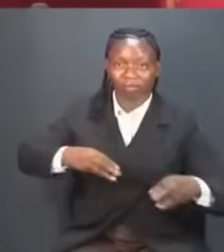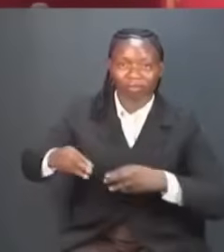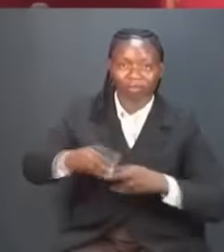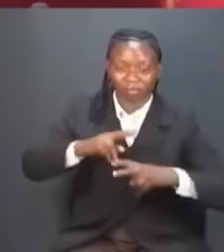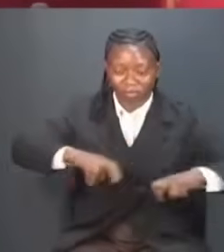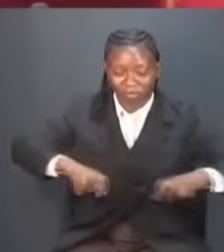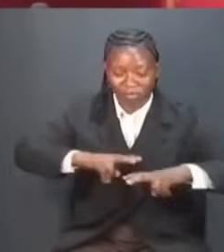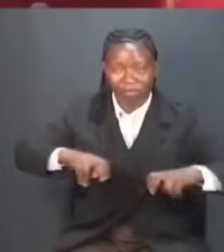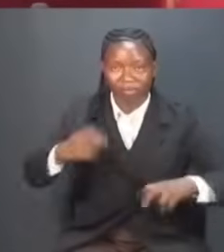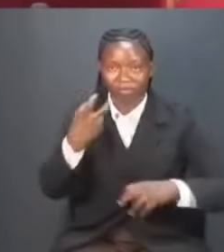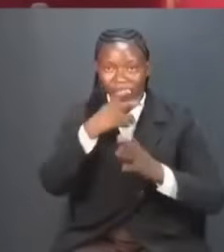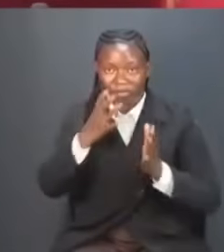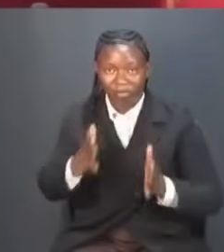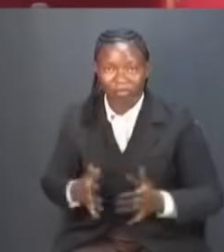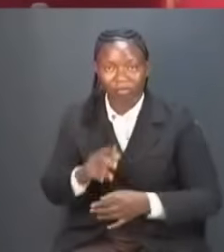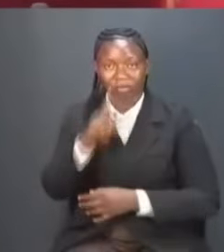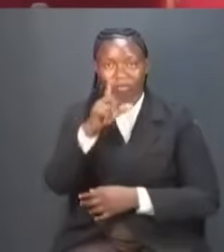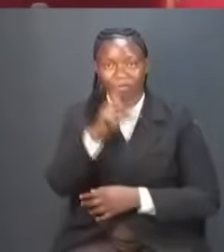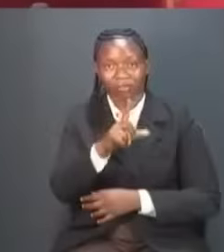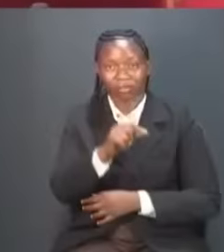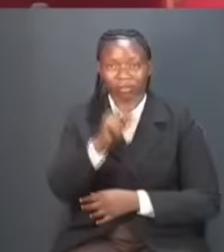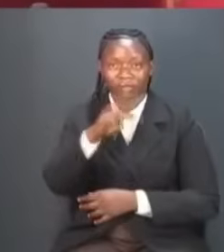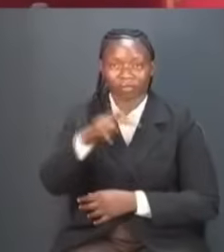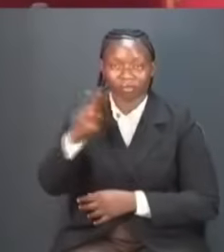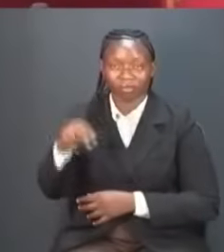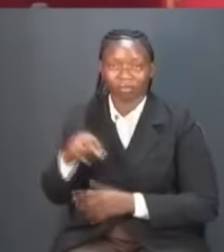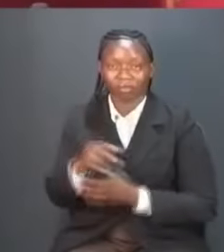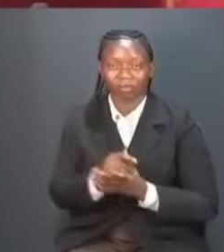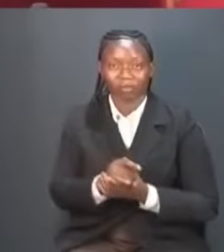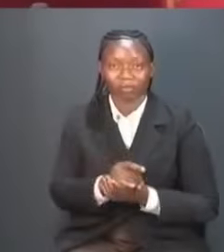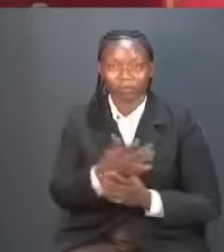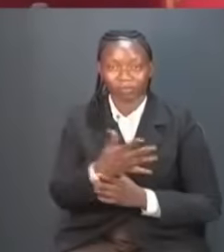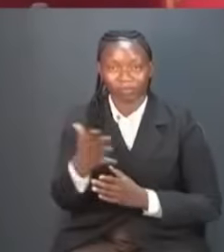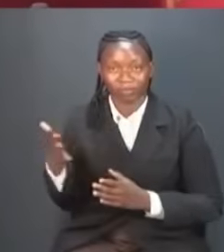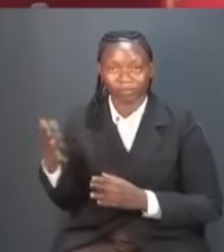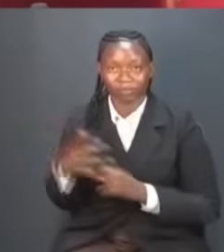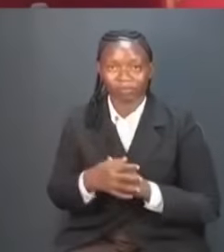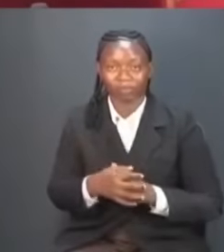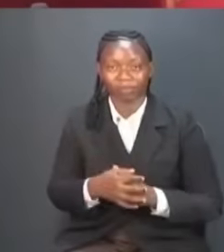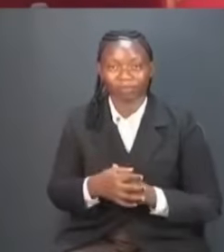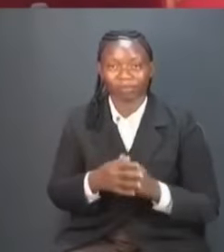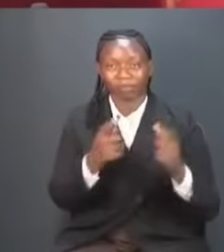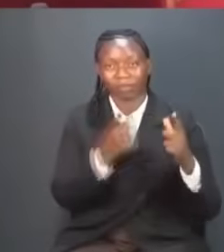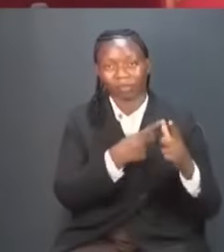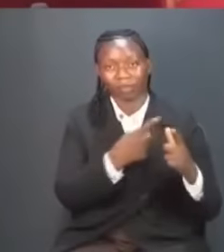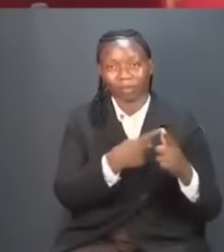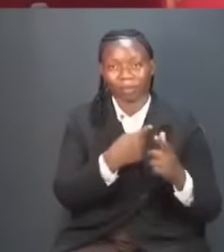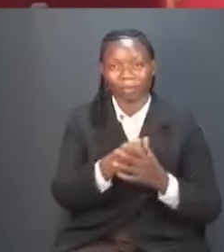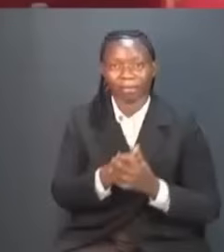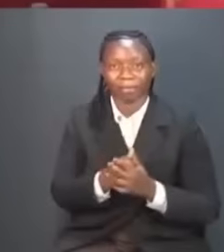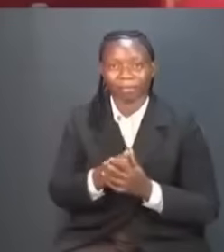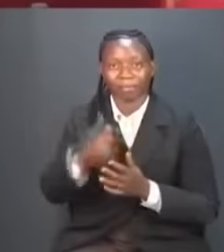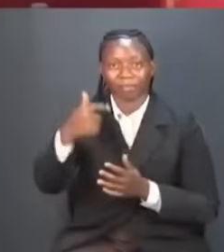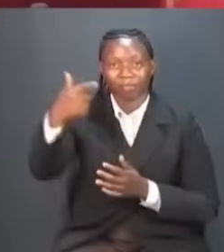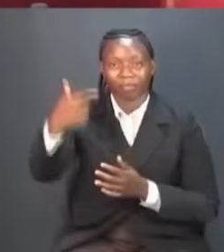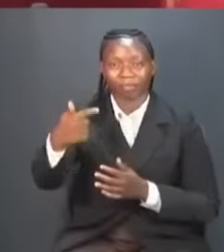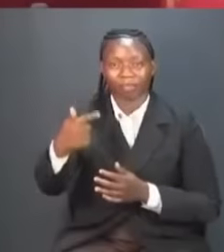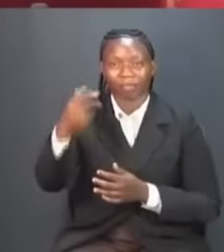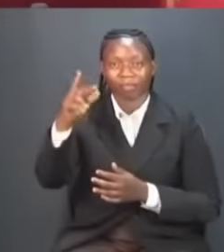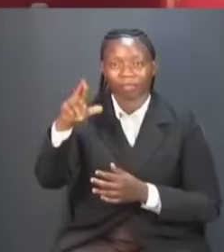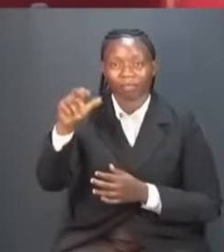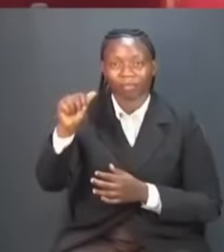Mr. Speaker, the 22 priority commodities are grains and legumes, rice,